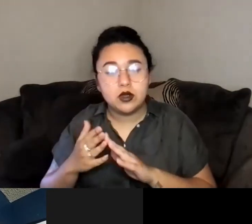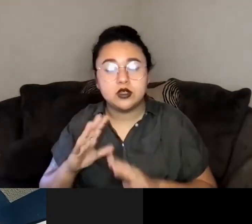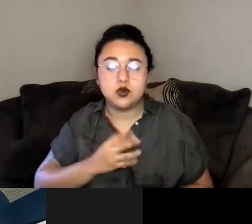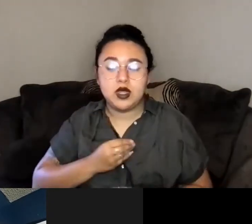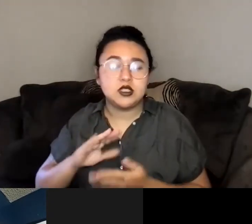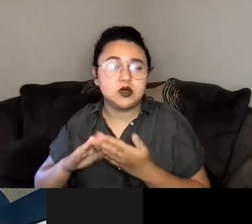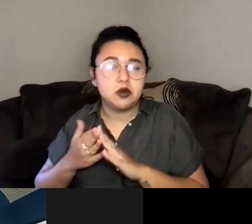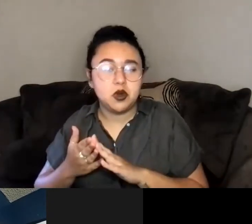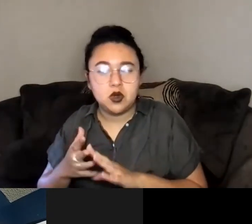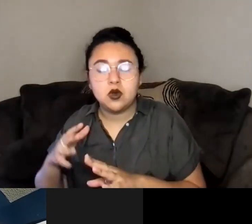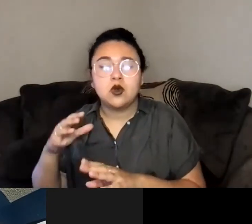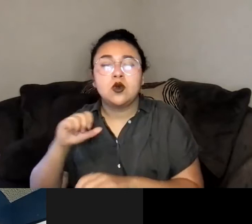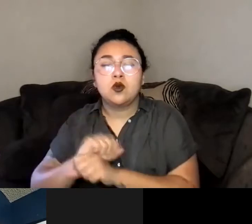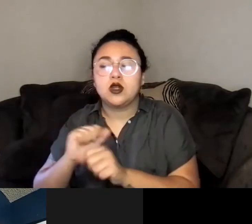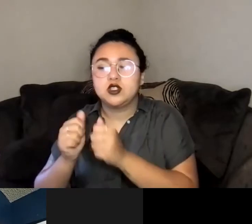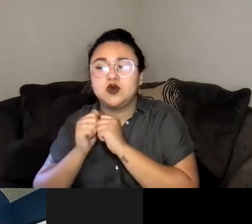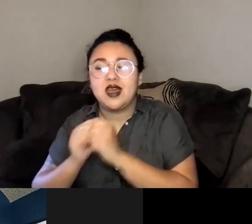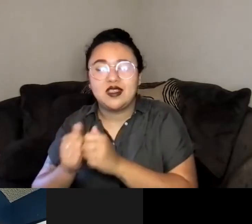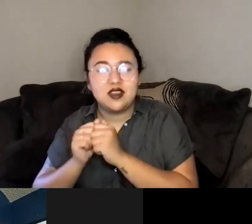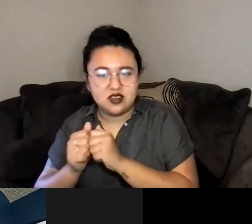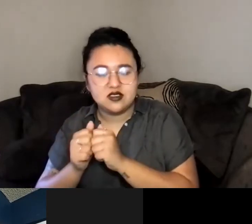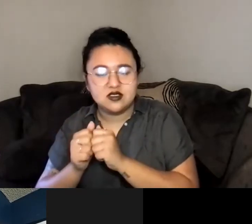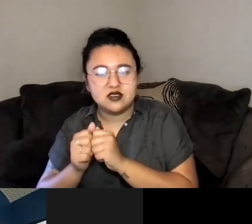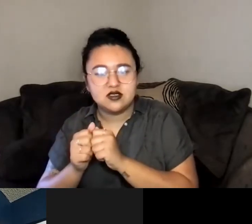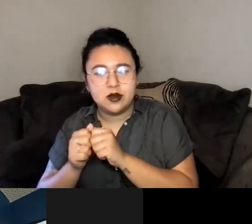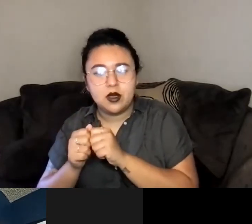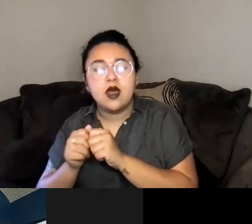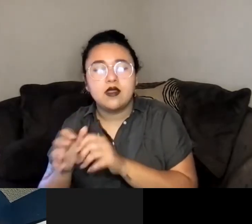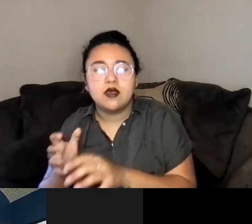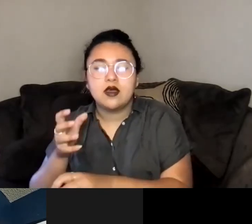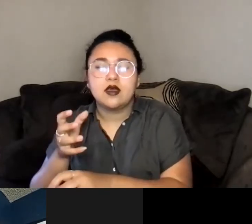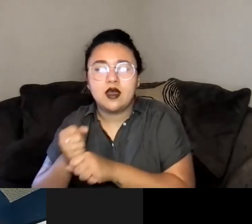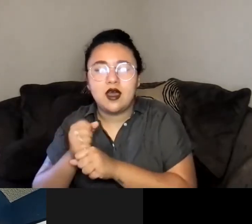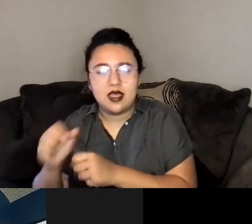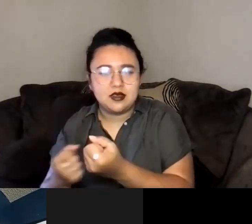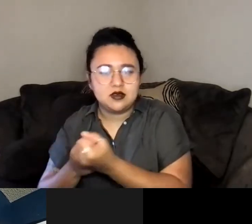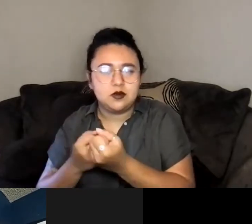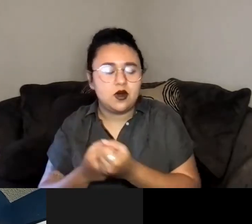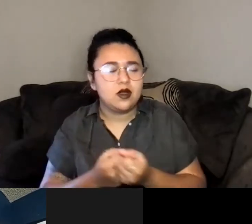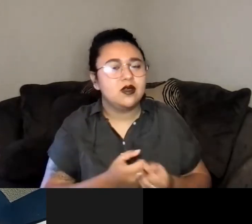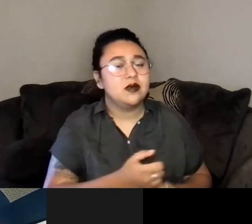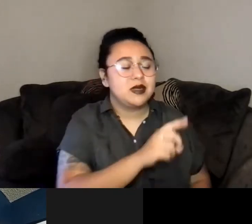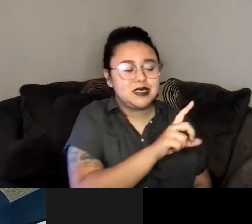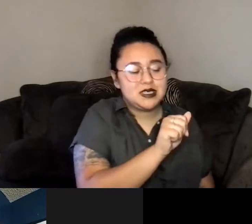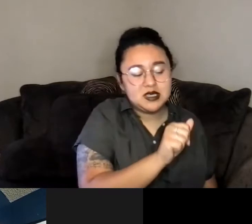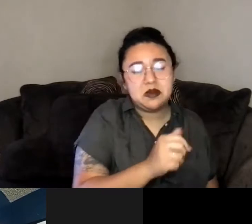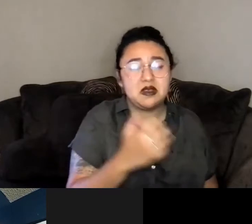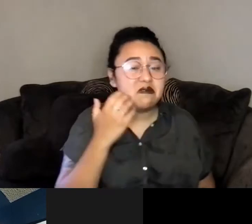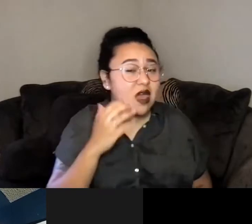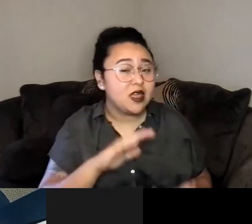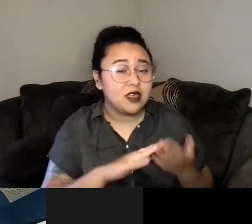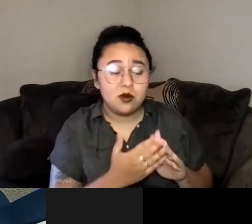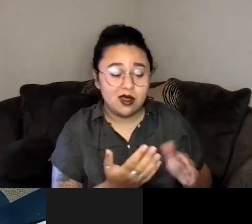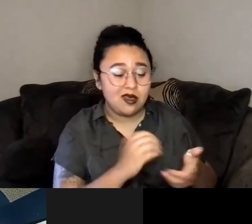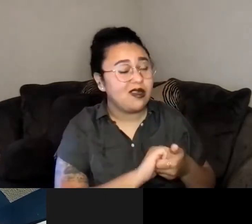disability community didn't have that close working relationship. And I think that that's been a big